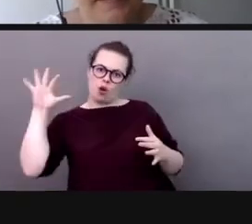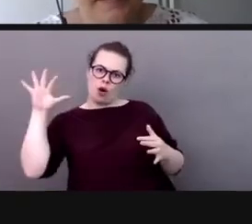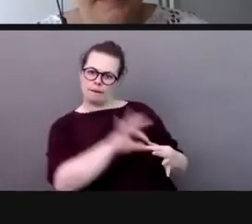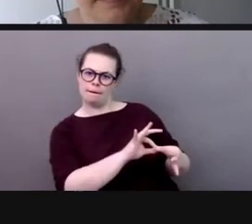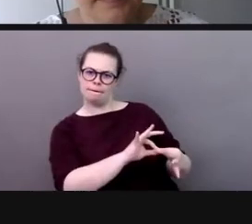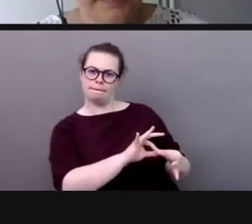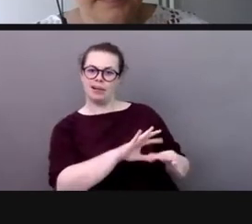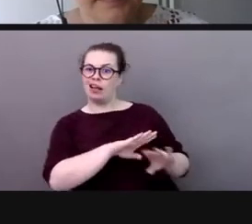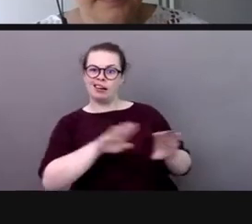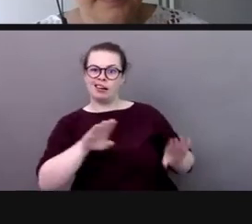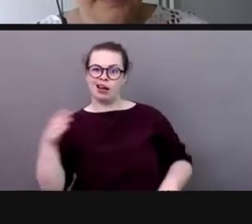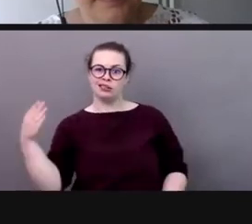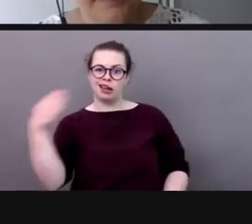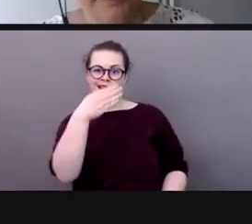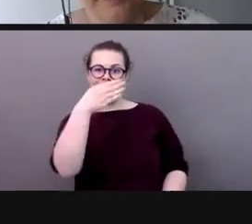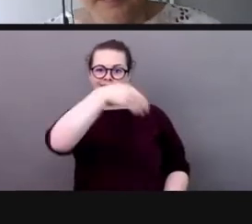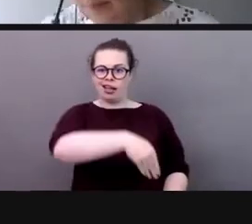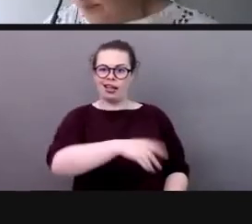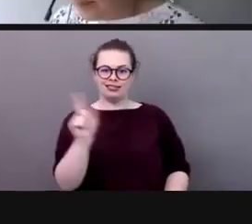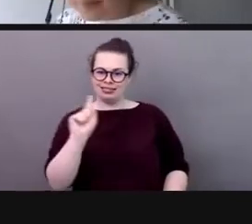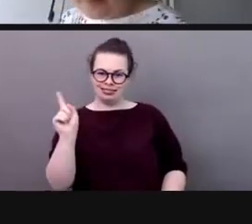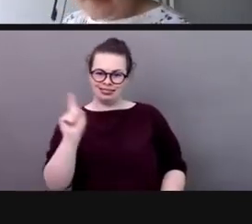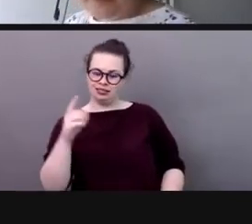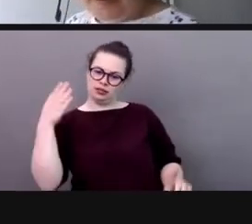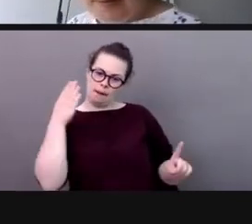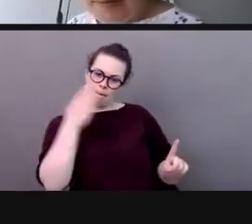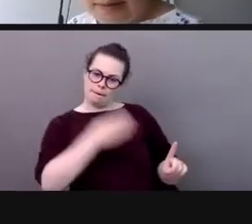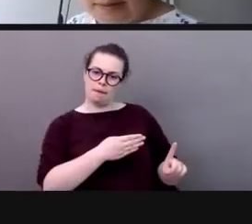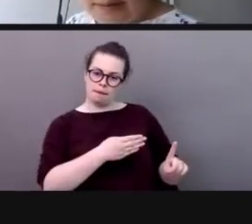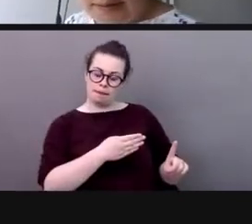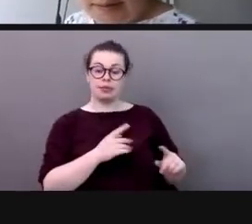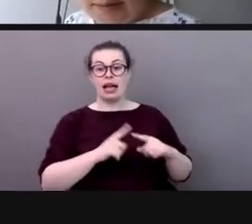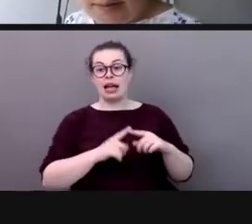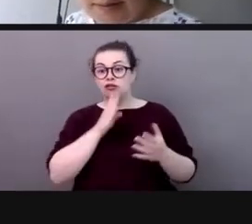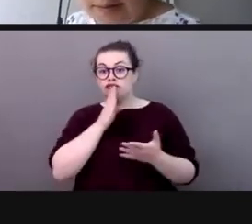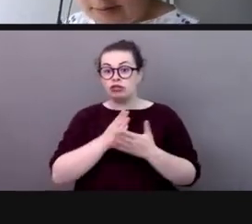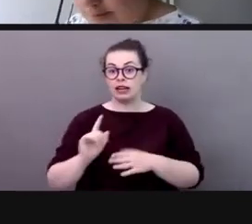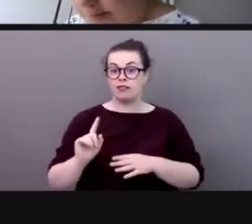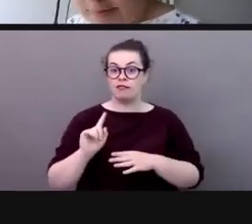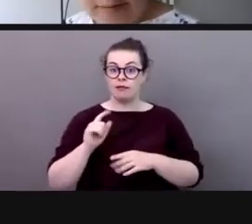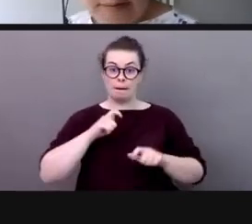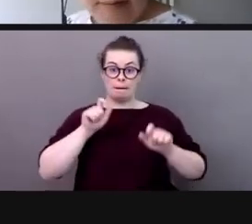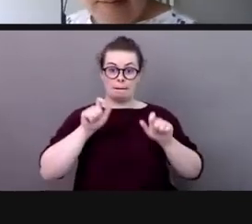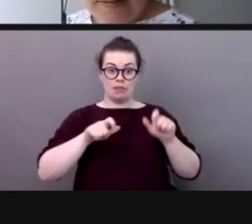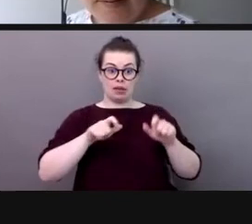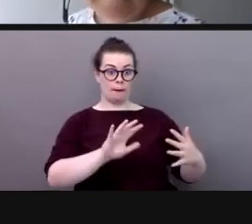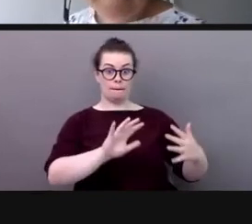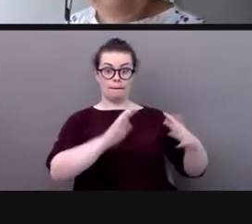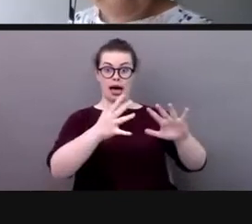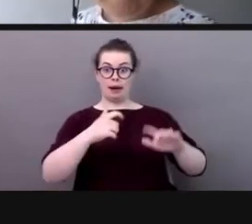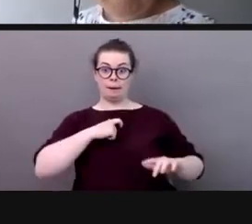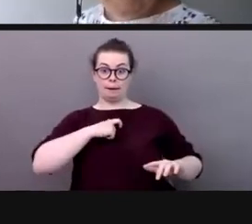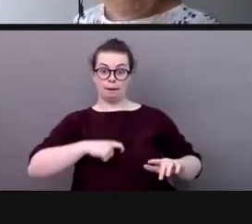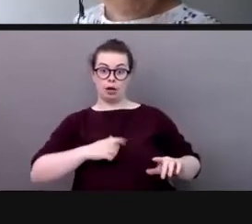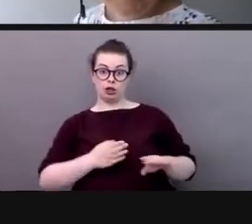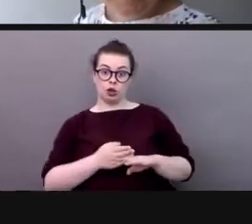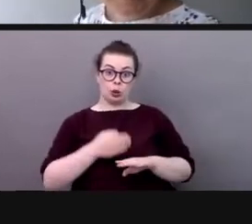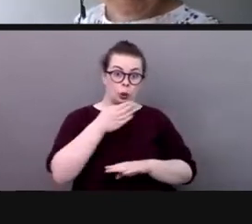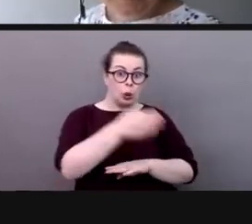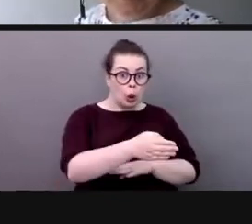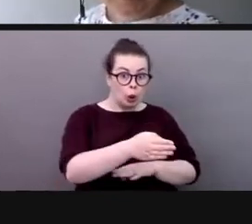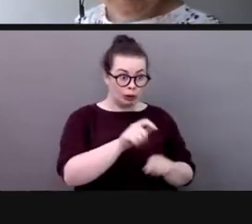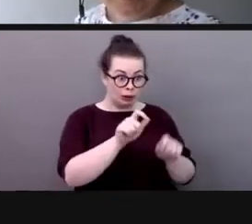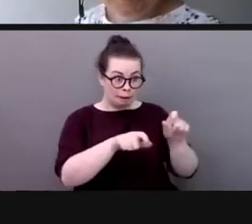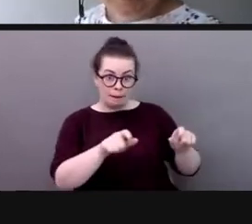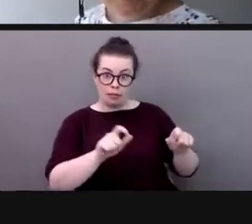this capacity building of first responders is really part of our approach. So nothing really concrete I can tell you,